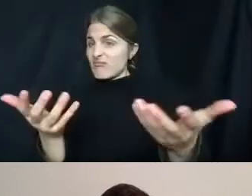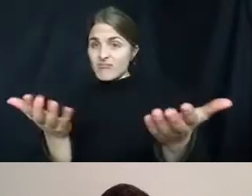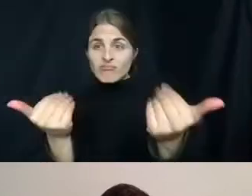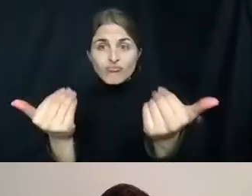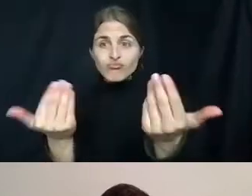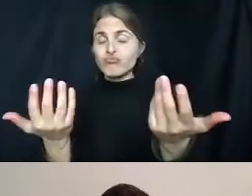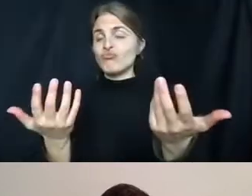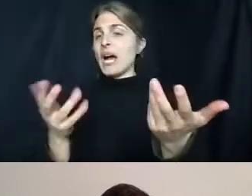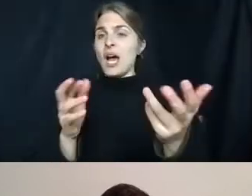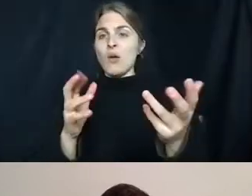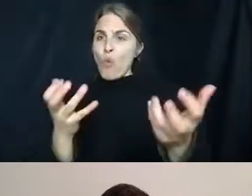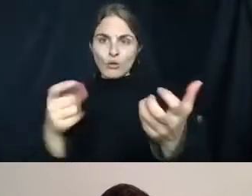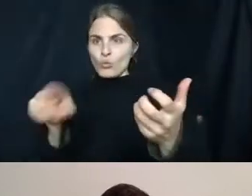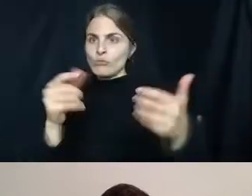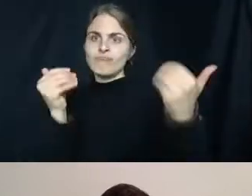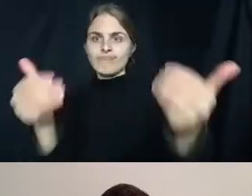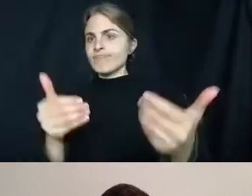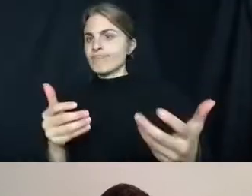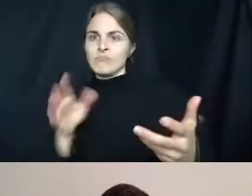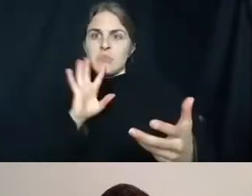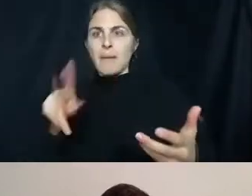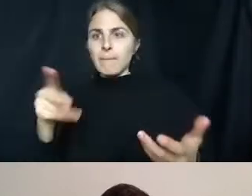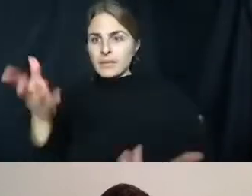panel moderation.